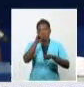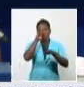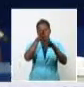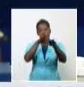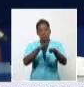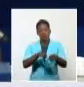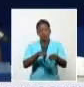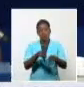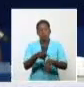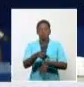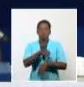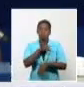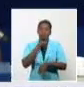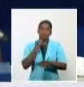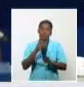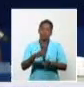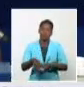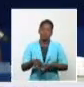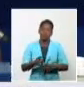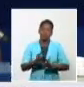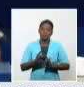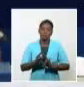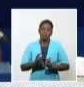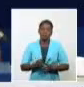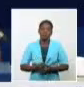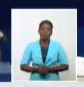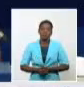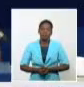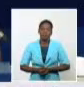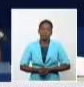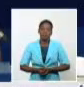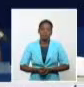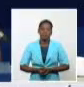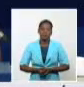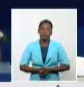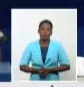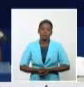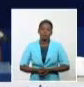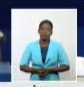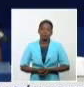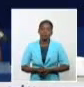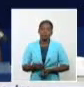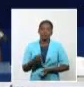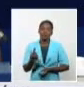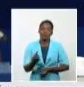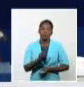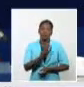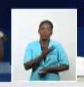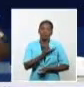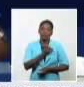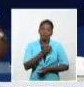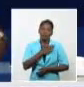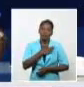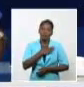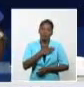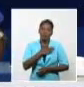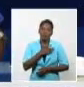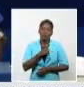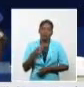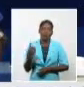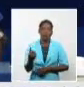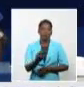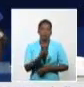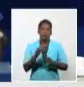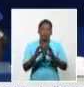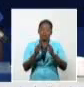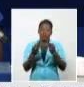care. He presented a group of complications that made it impossible for him to recover from the shock he suffered